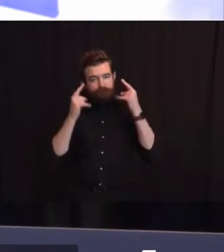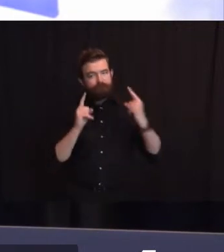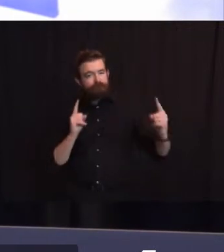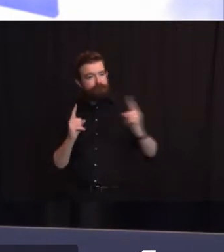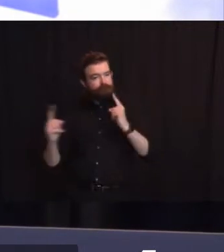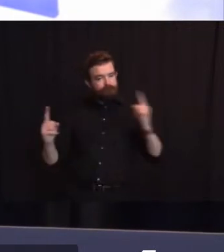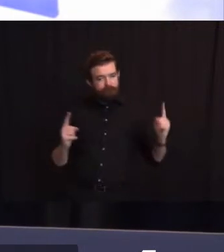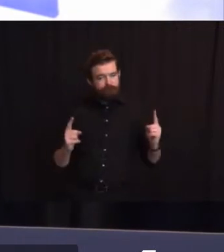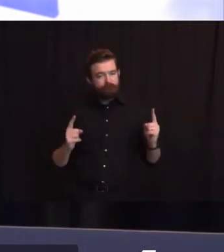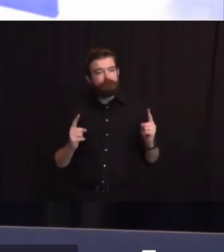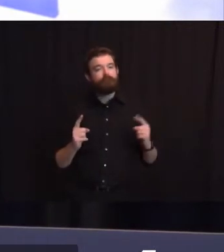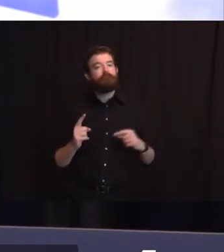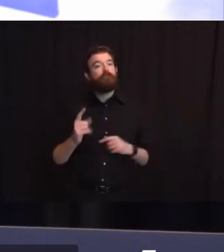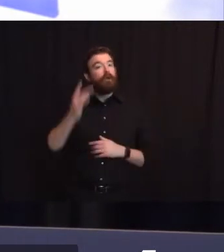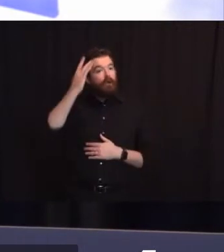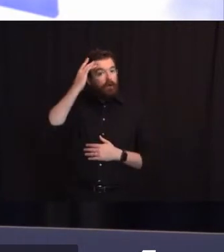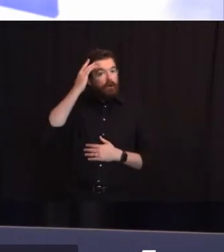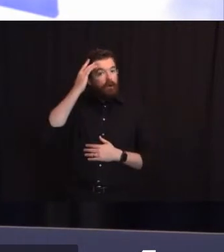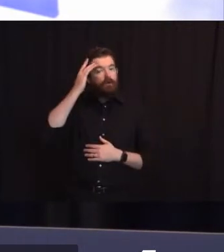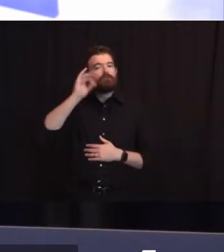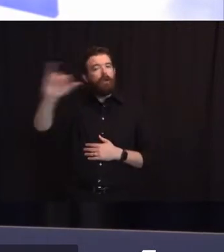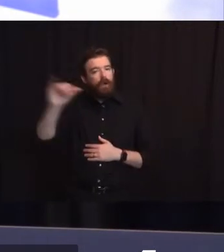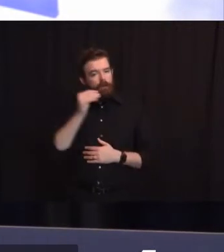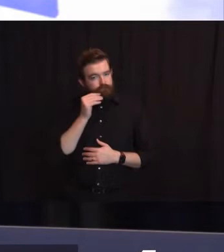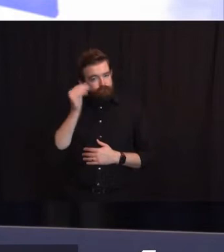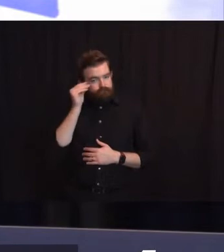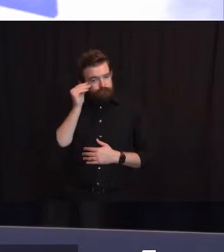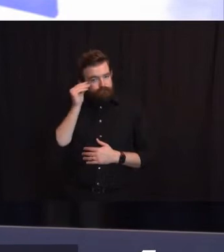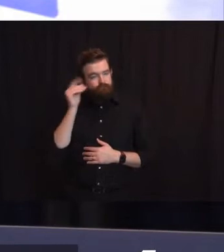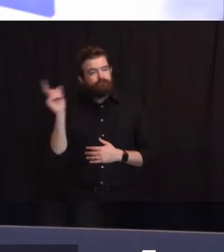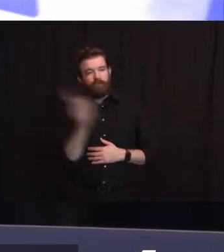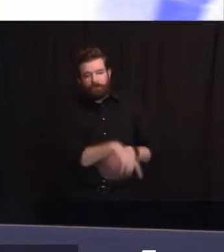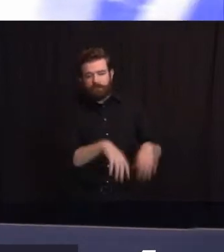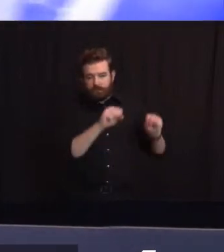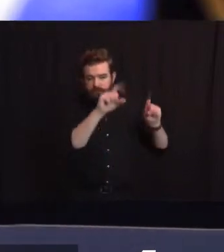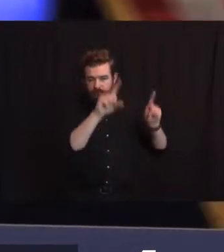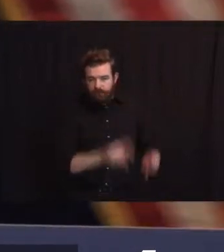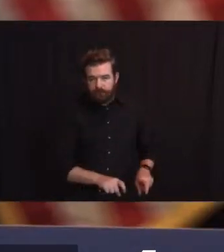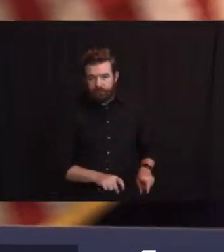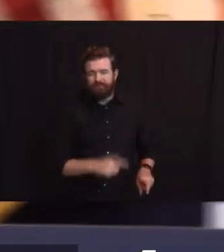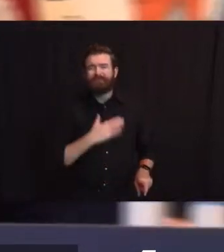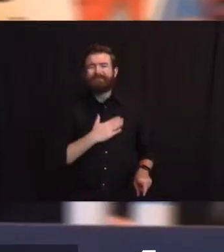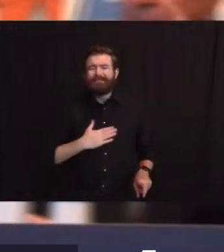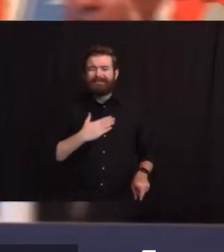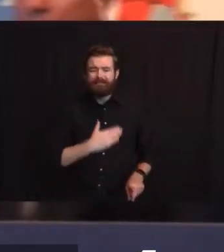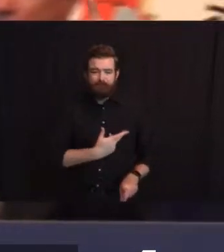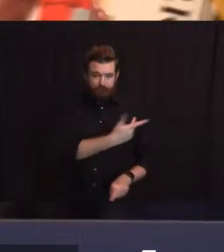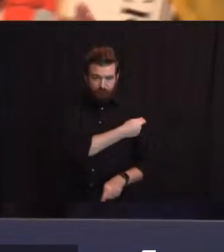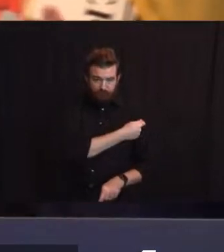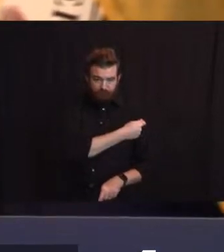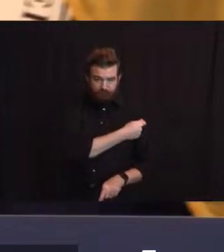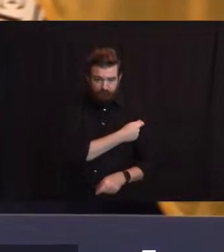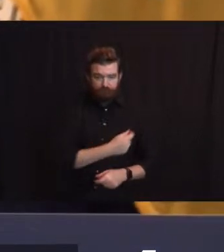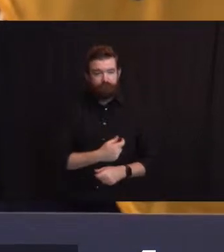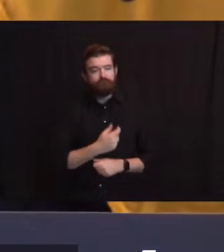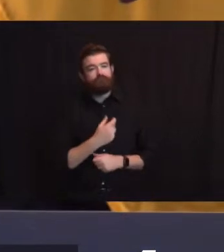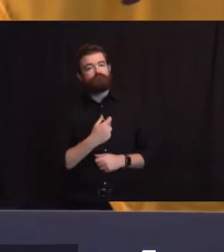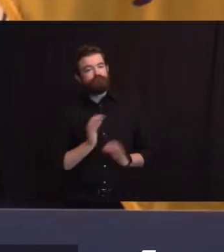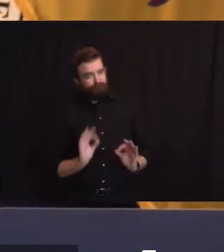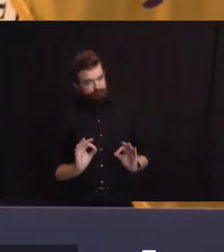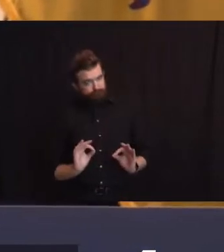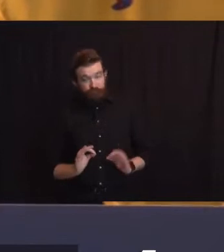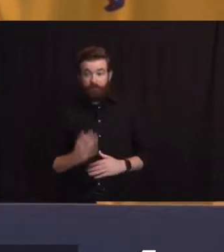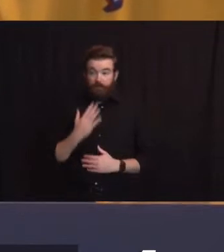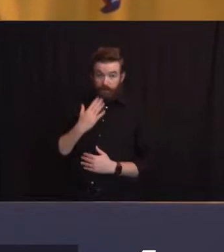when you're sick, get tested, and let's get vaccinated. Thank you. Judy, thank you. Dan, can we call up the long form